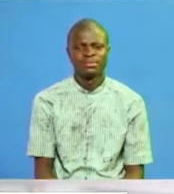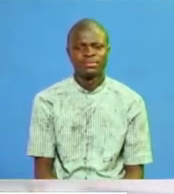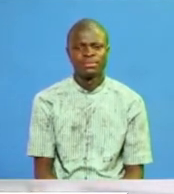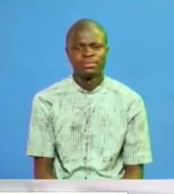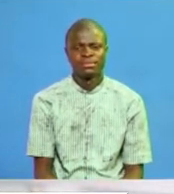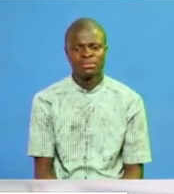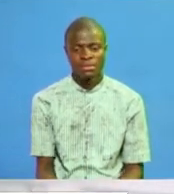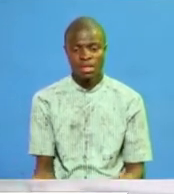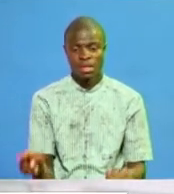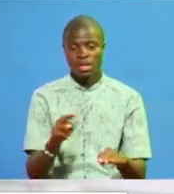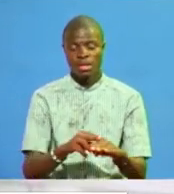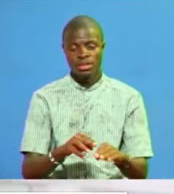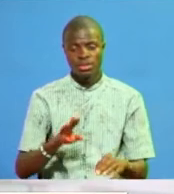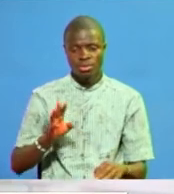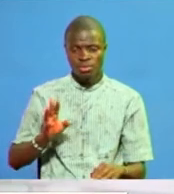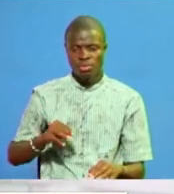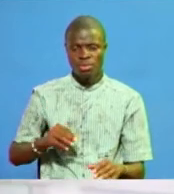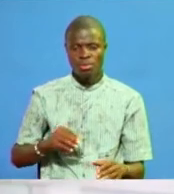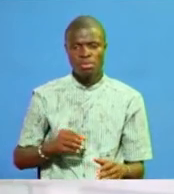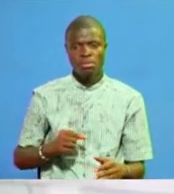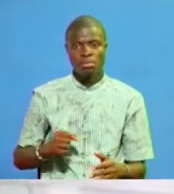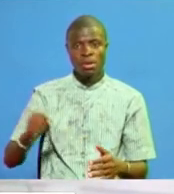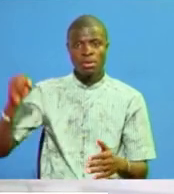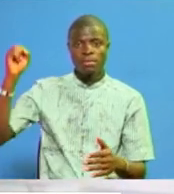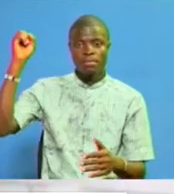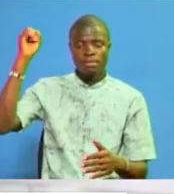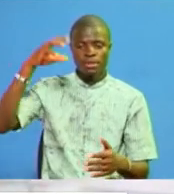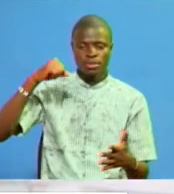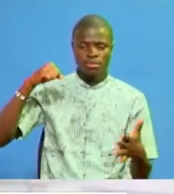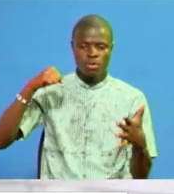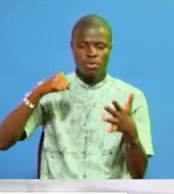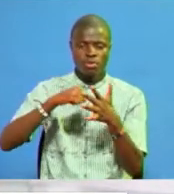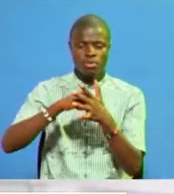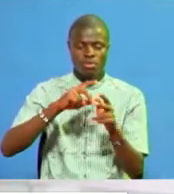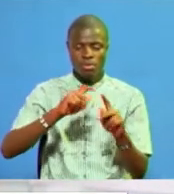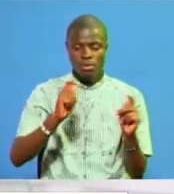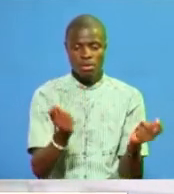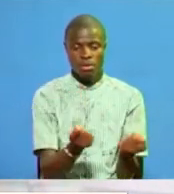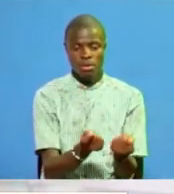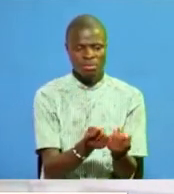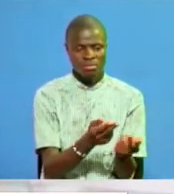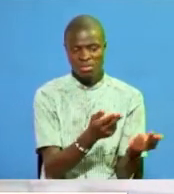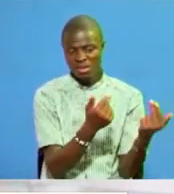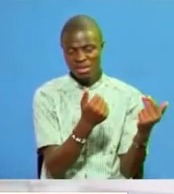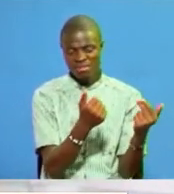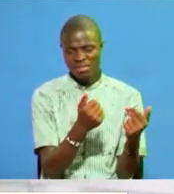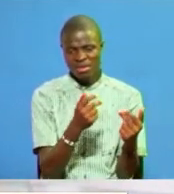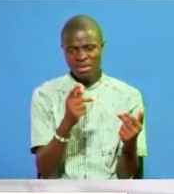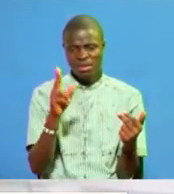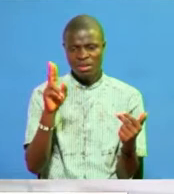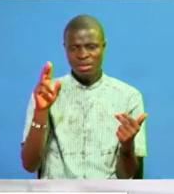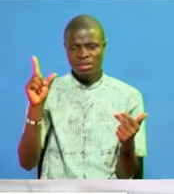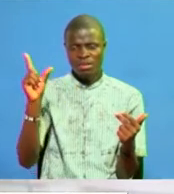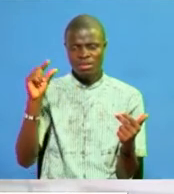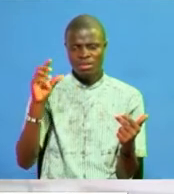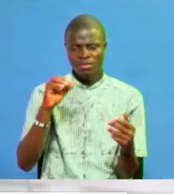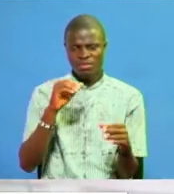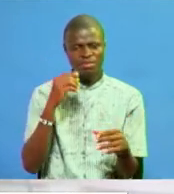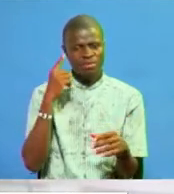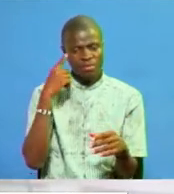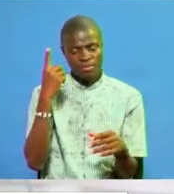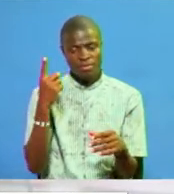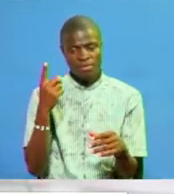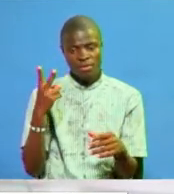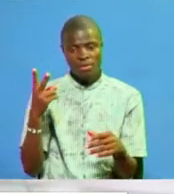The national women's basketball team Lioness today arrived in Kampala, Uganda for the 2023